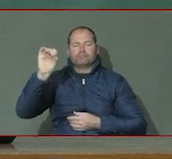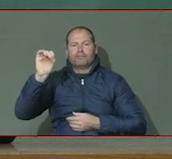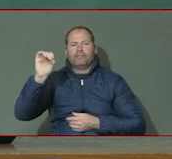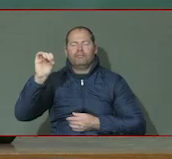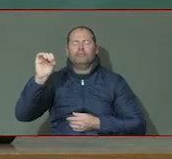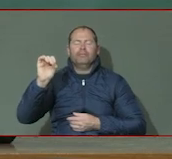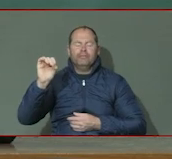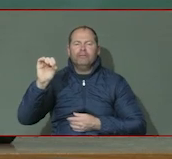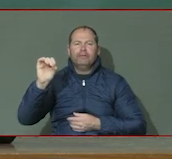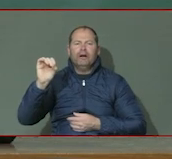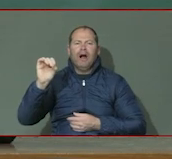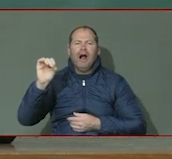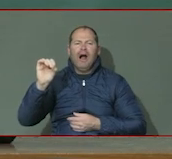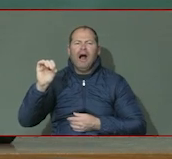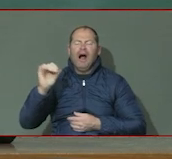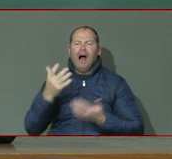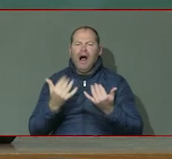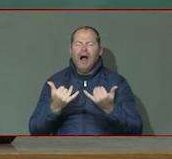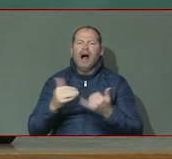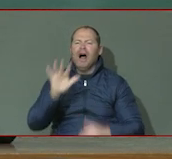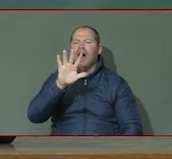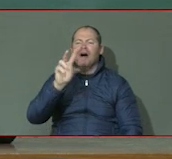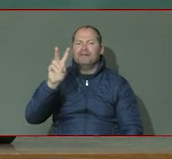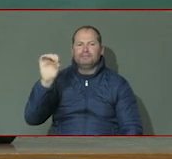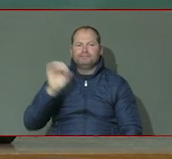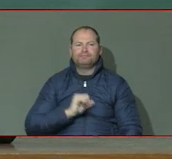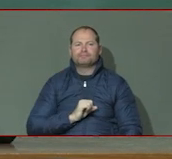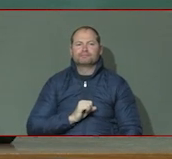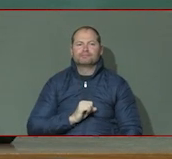put, was it 520?